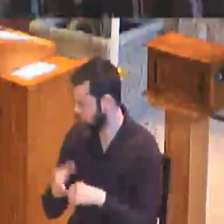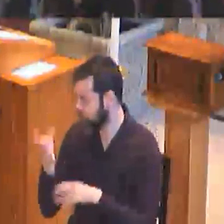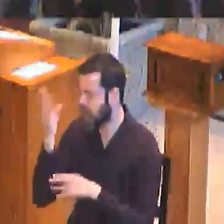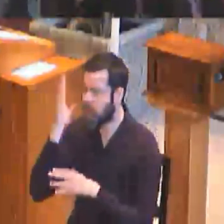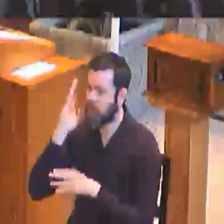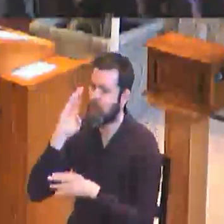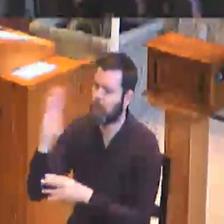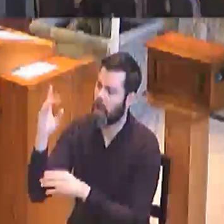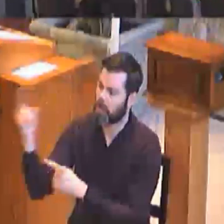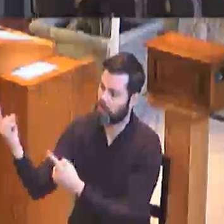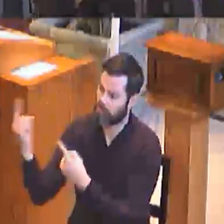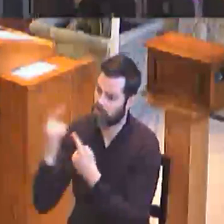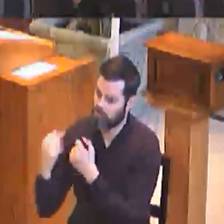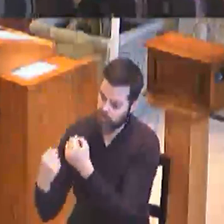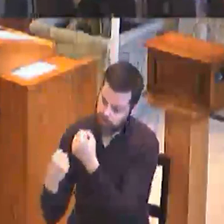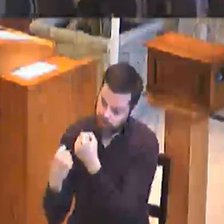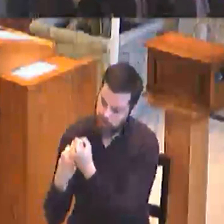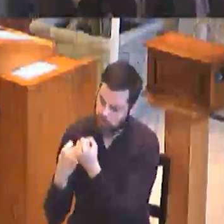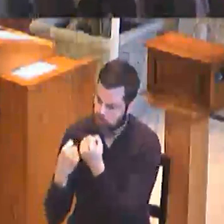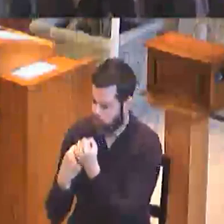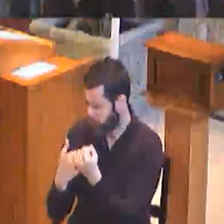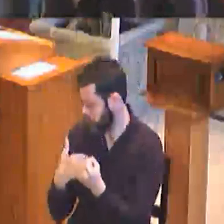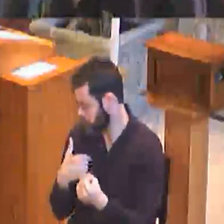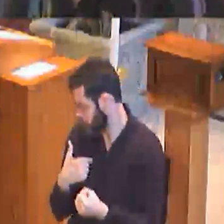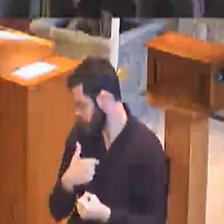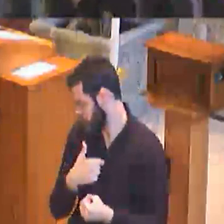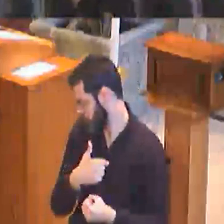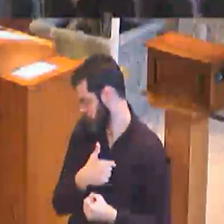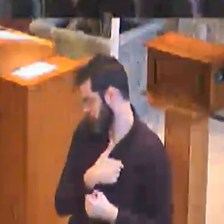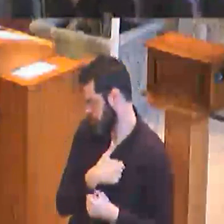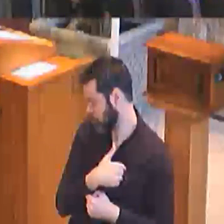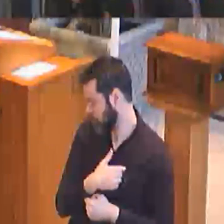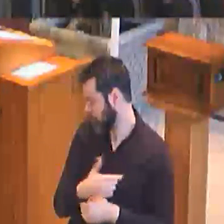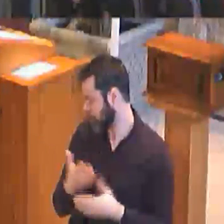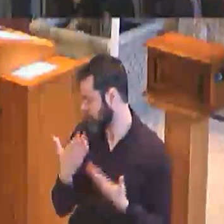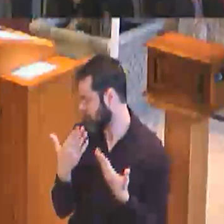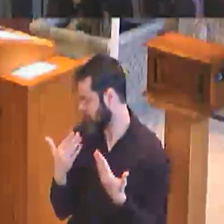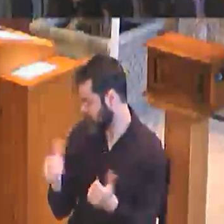saying that there ain't no way. We're never saying that there ain't no way.